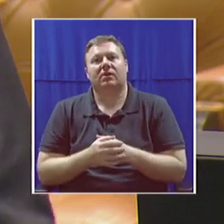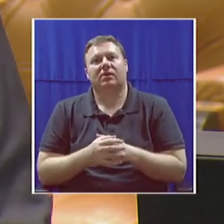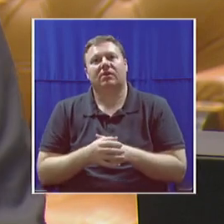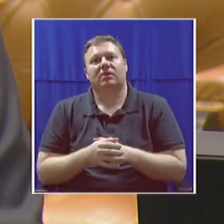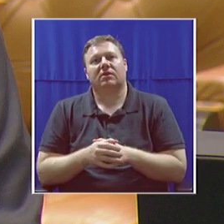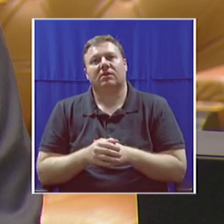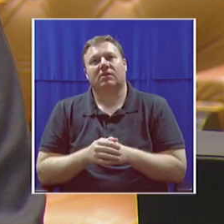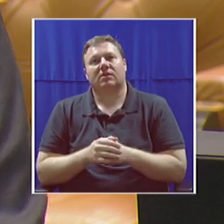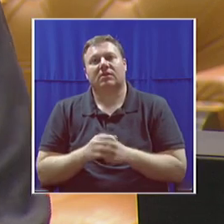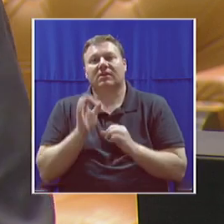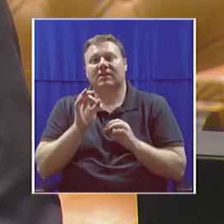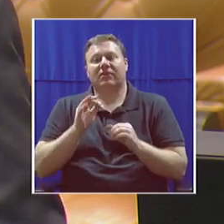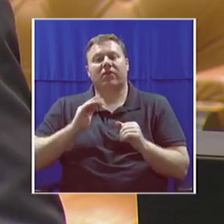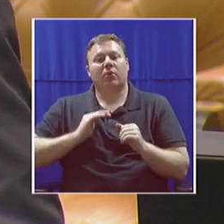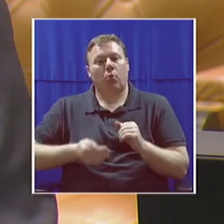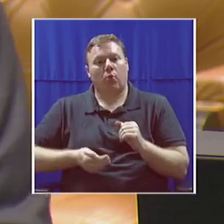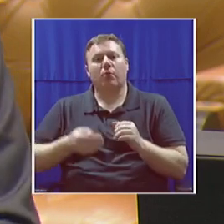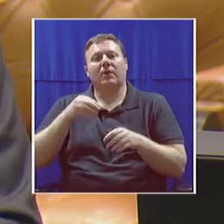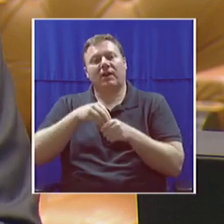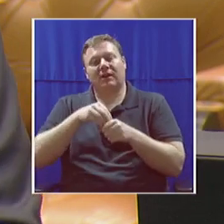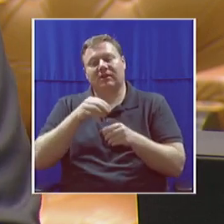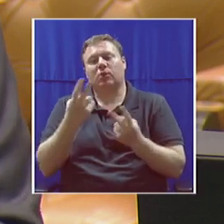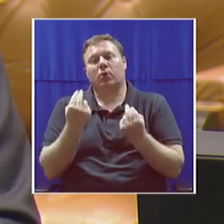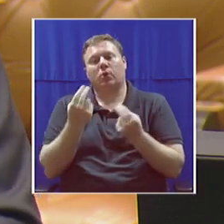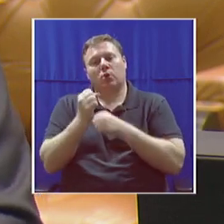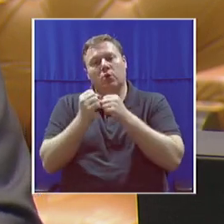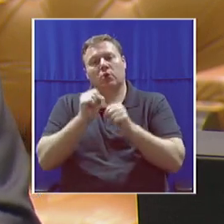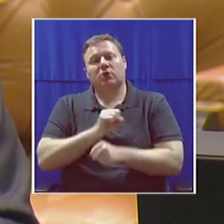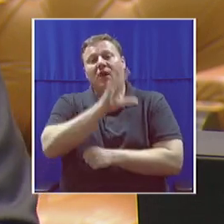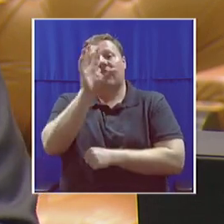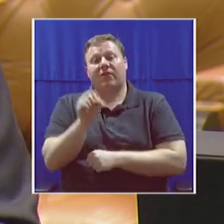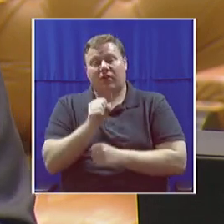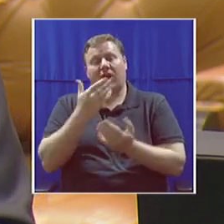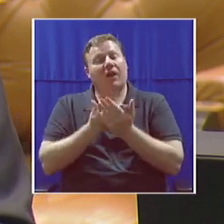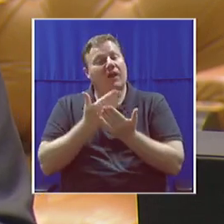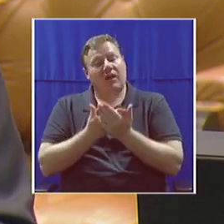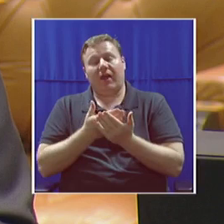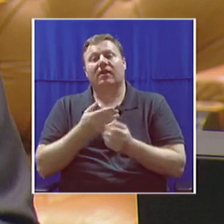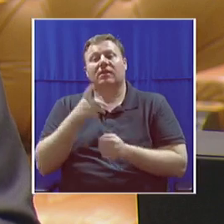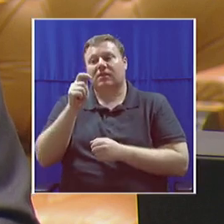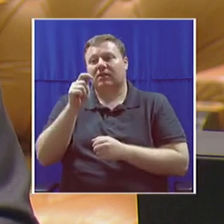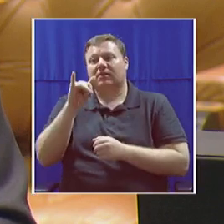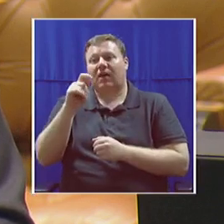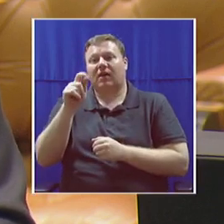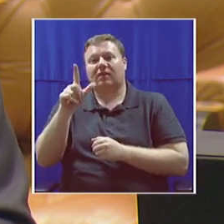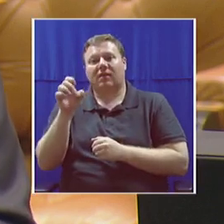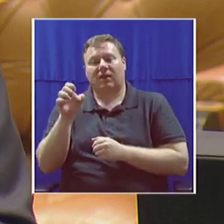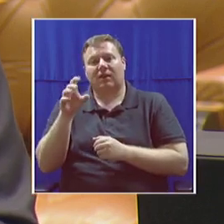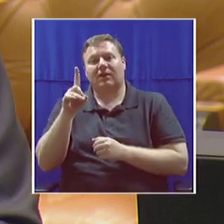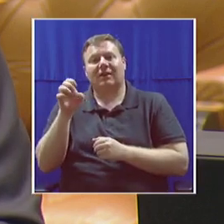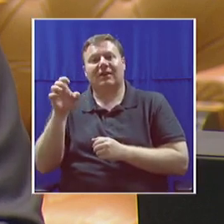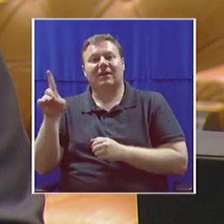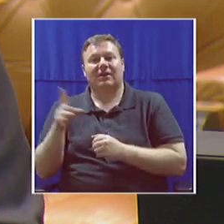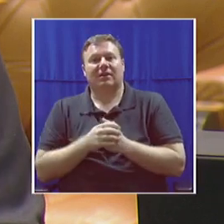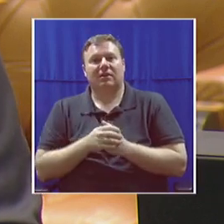importantly afria title owner showing